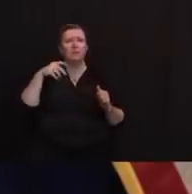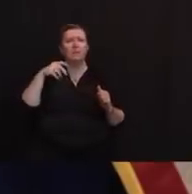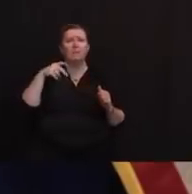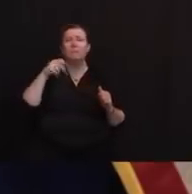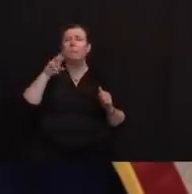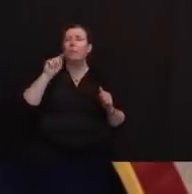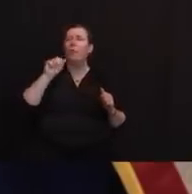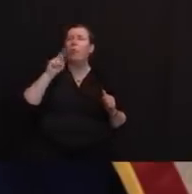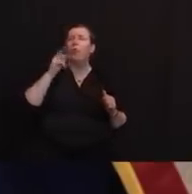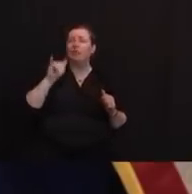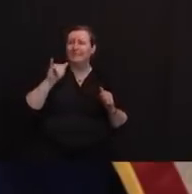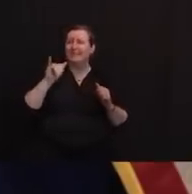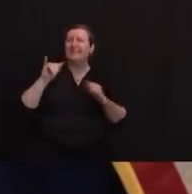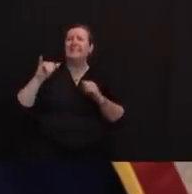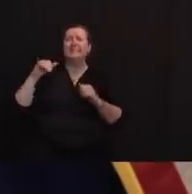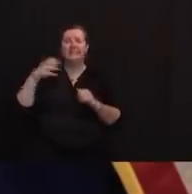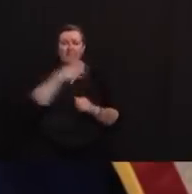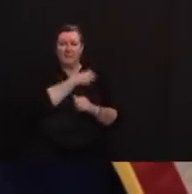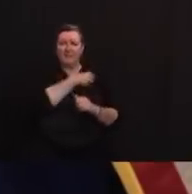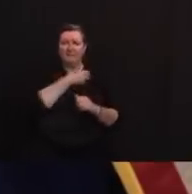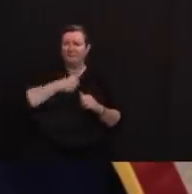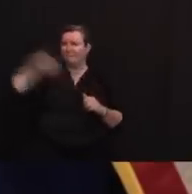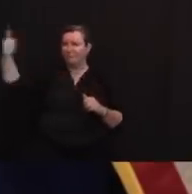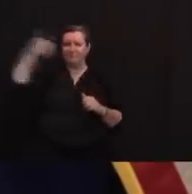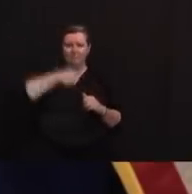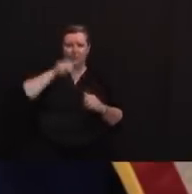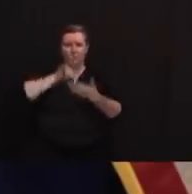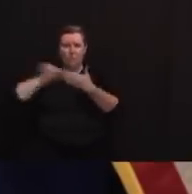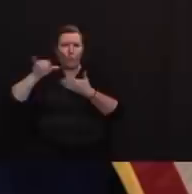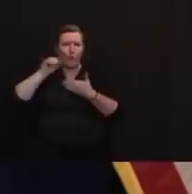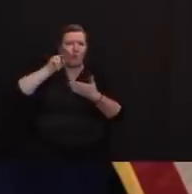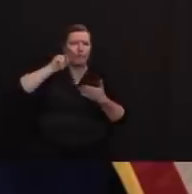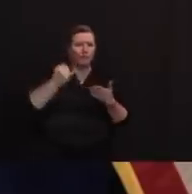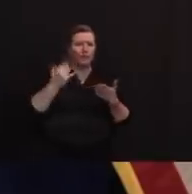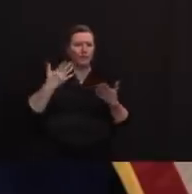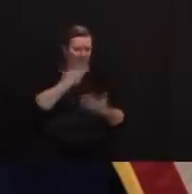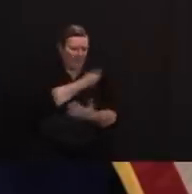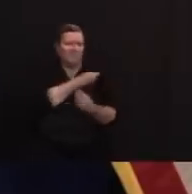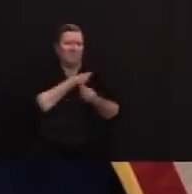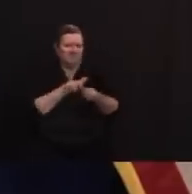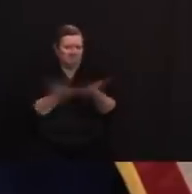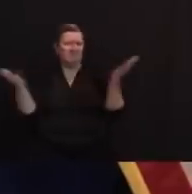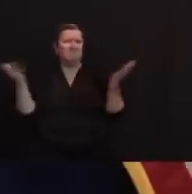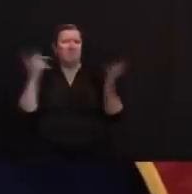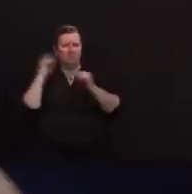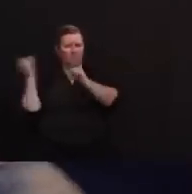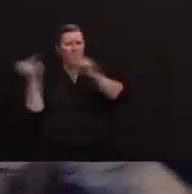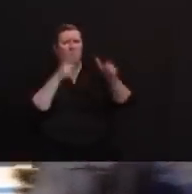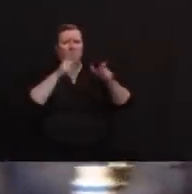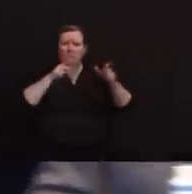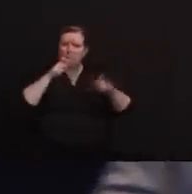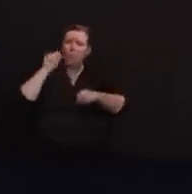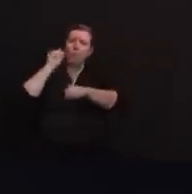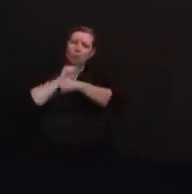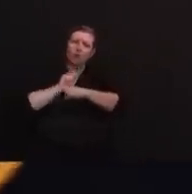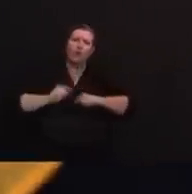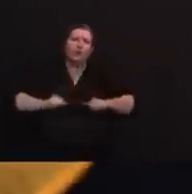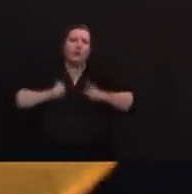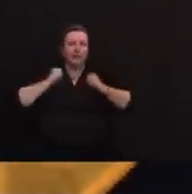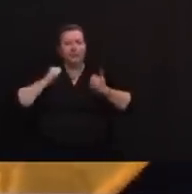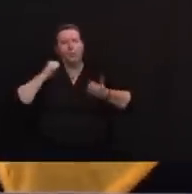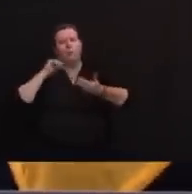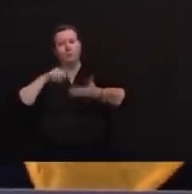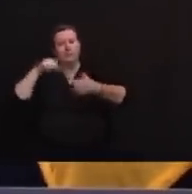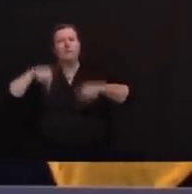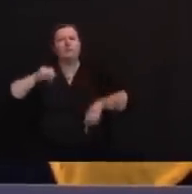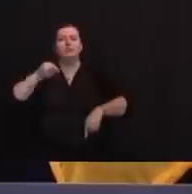is to get that entire population beyond all others vaccinated. Thanks, Gov. And I don't know who broke up the